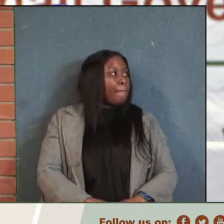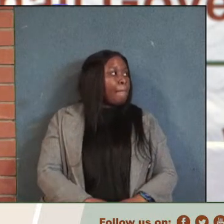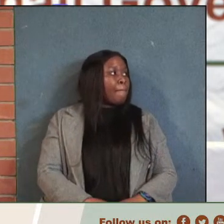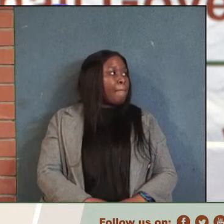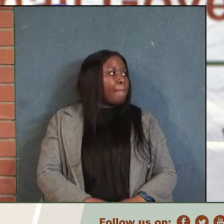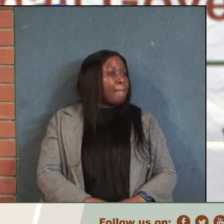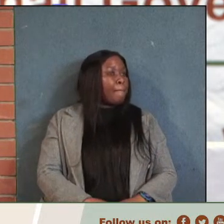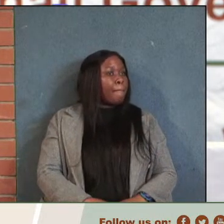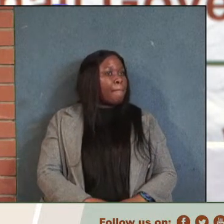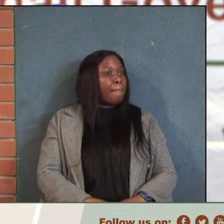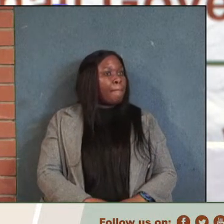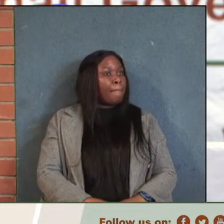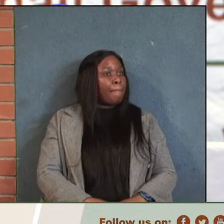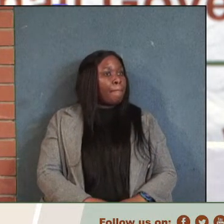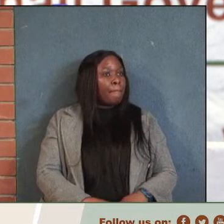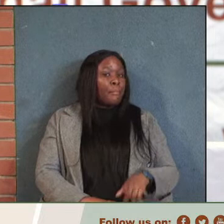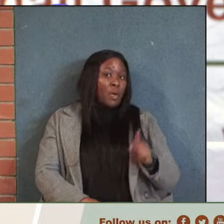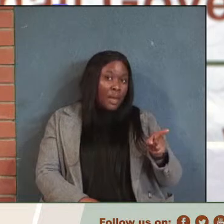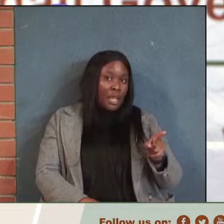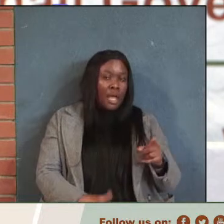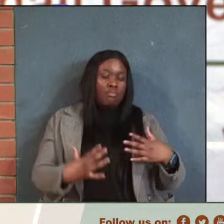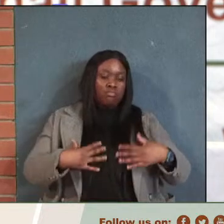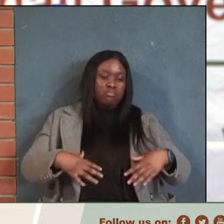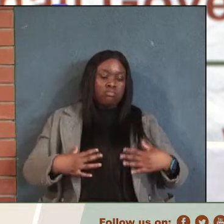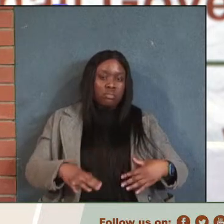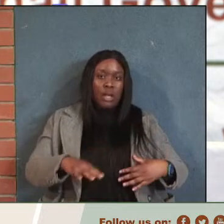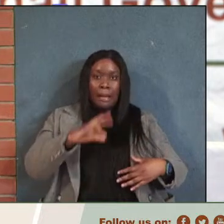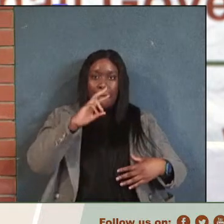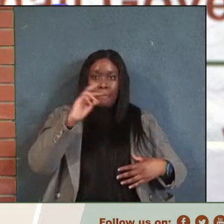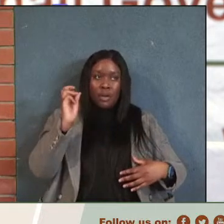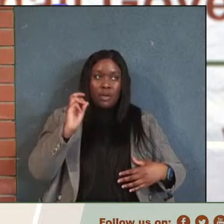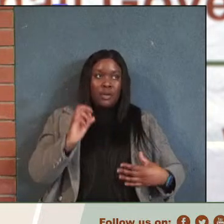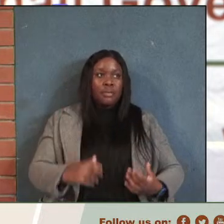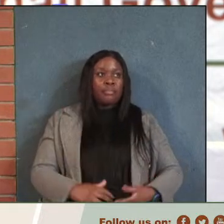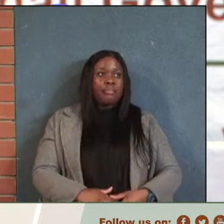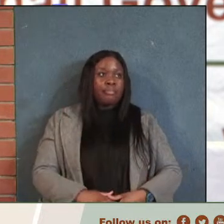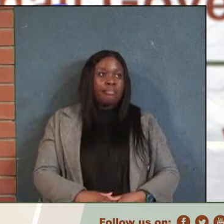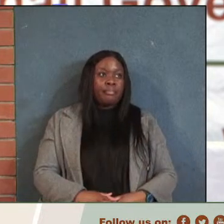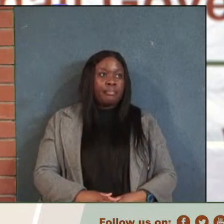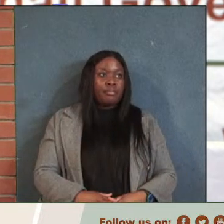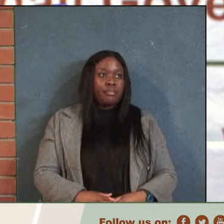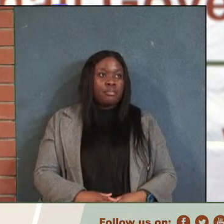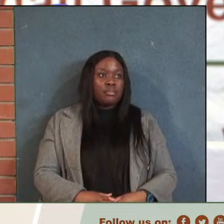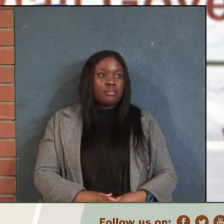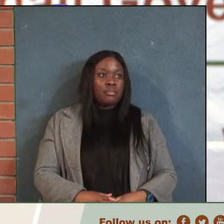Honorable member there with the blue blazer, I recognize you to speak.